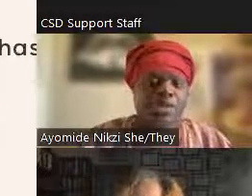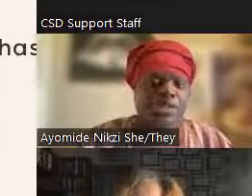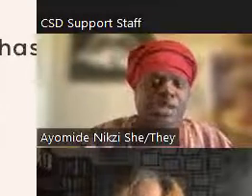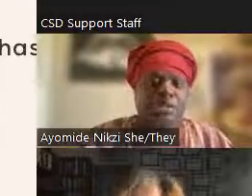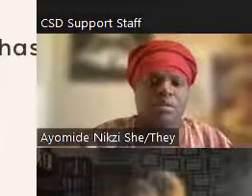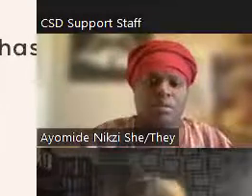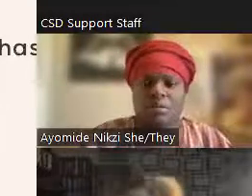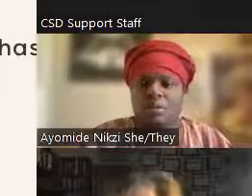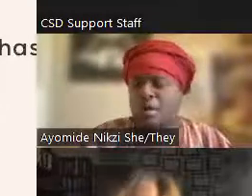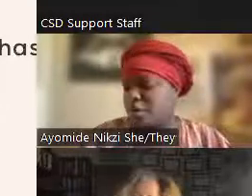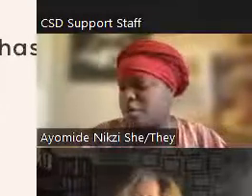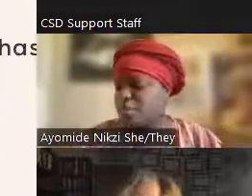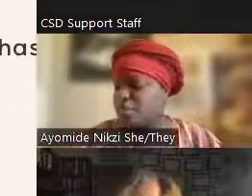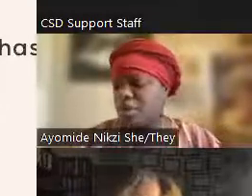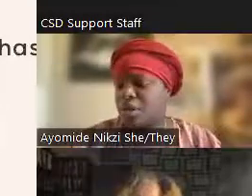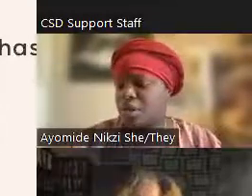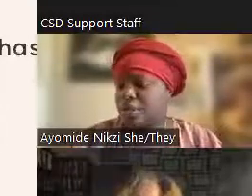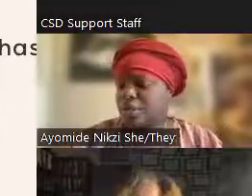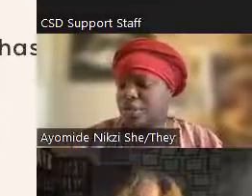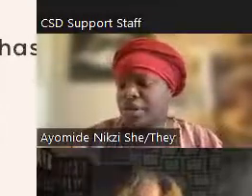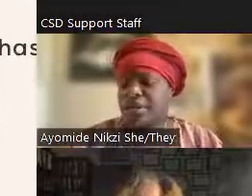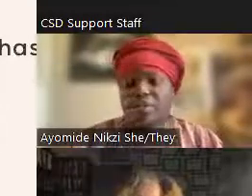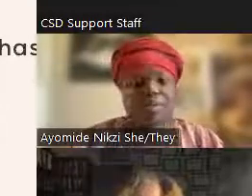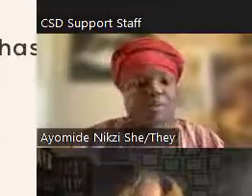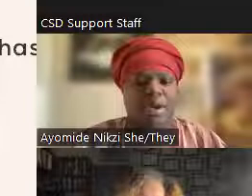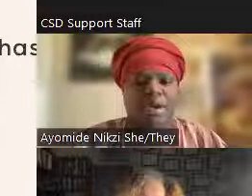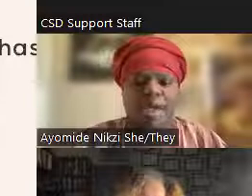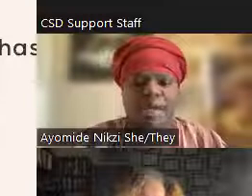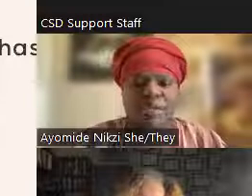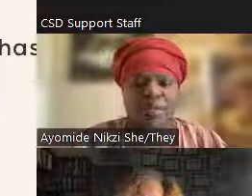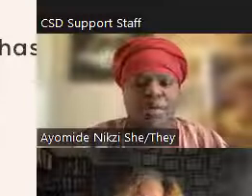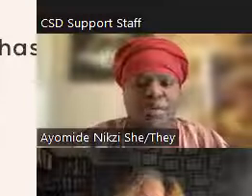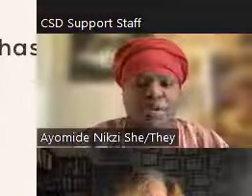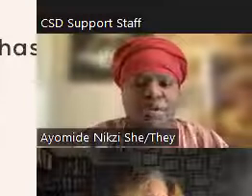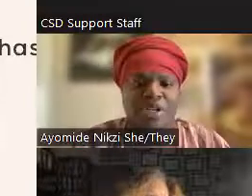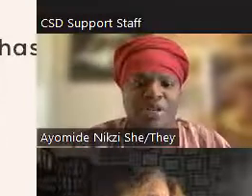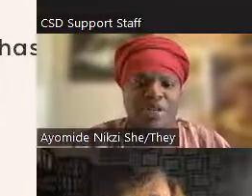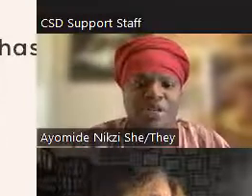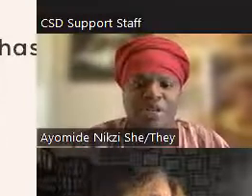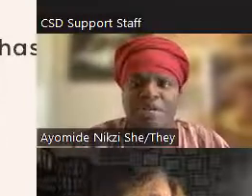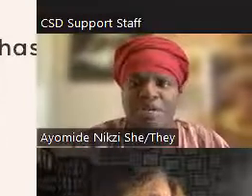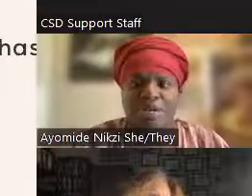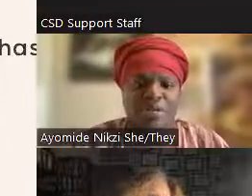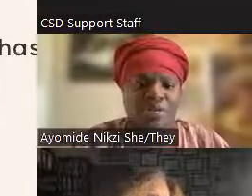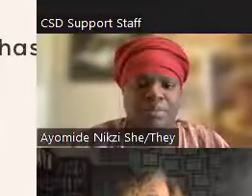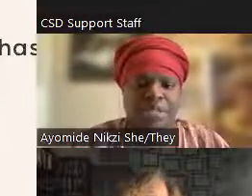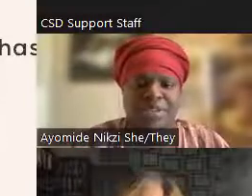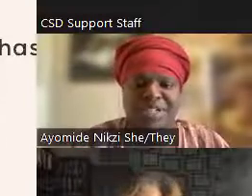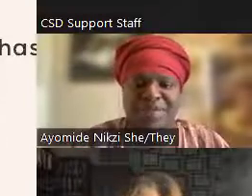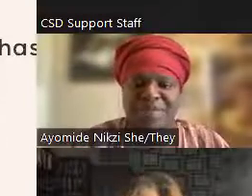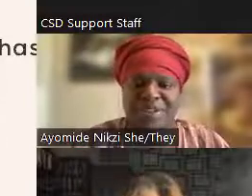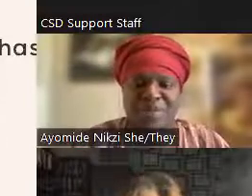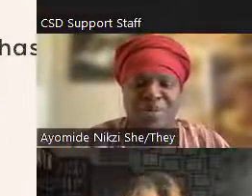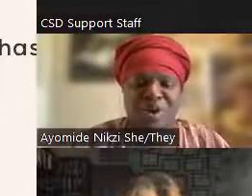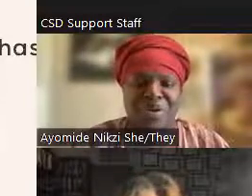Thank you, Christine. I guess I'll ask one of the co-chairs to be